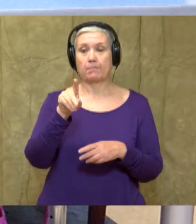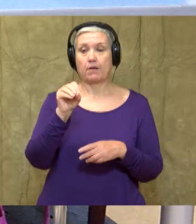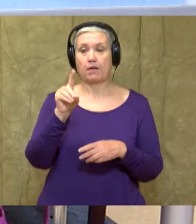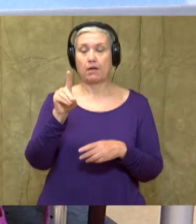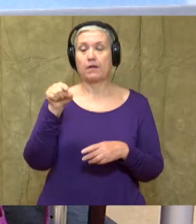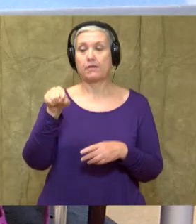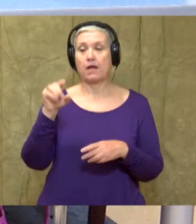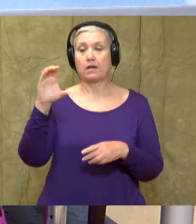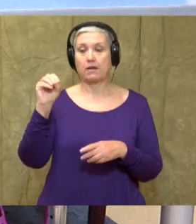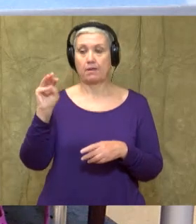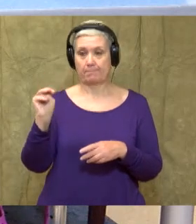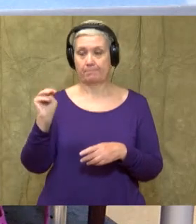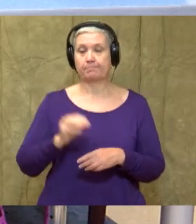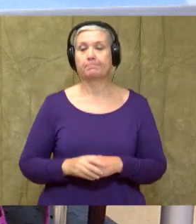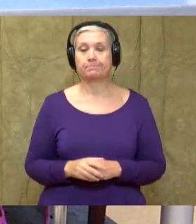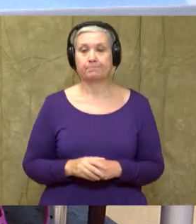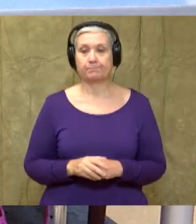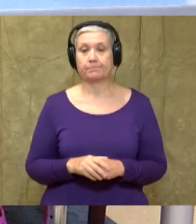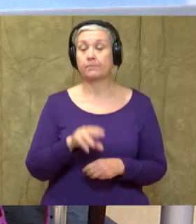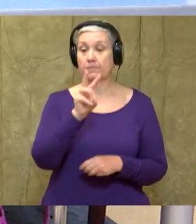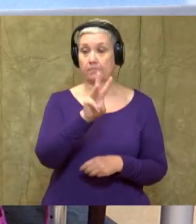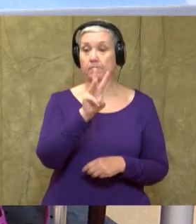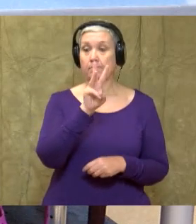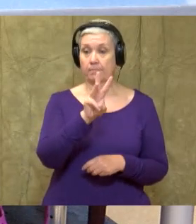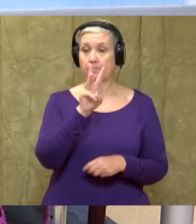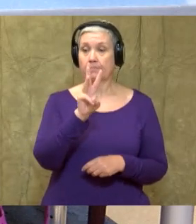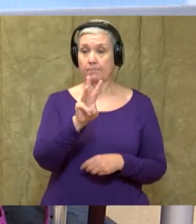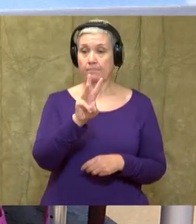www.nearpod.com, and I'll spell that for you,